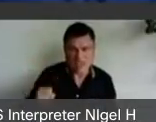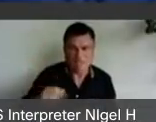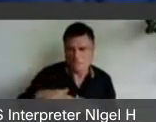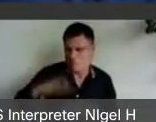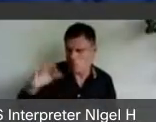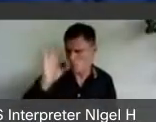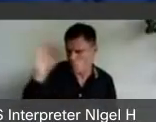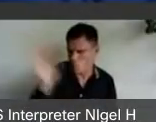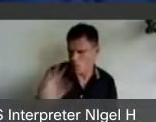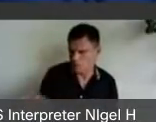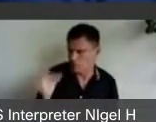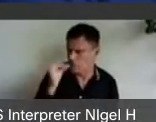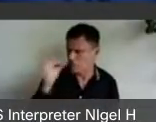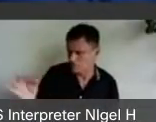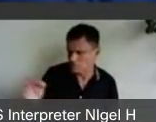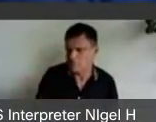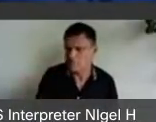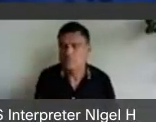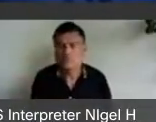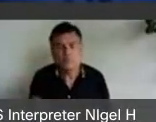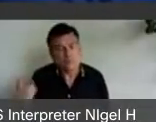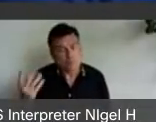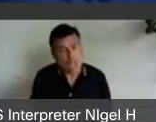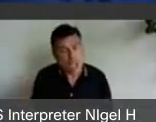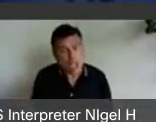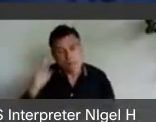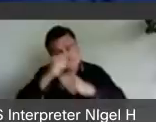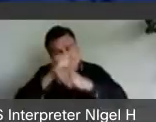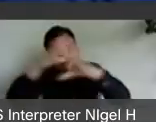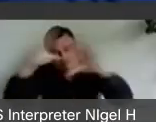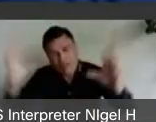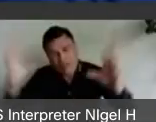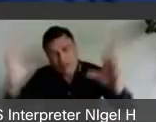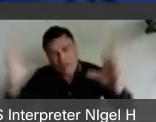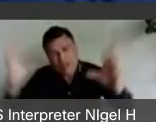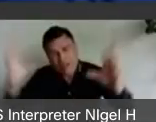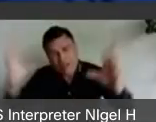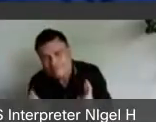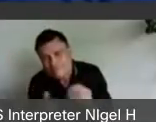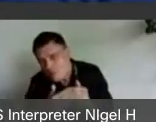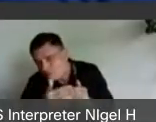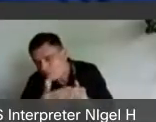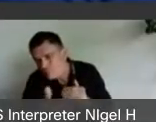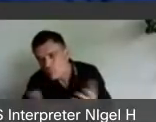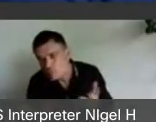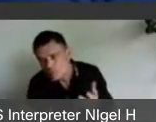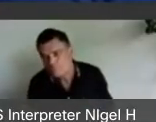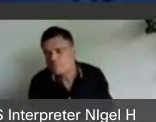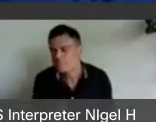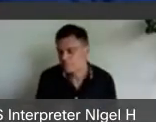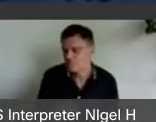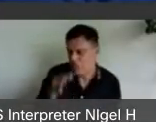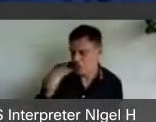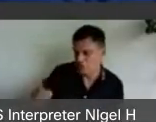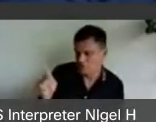people. So I would like to ask, what is the UN's role in supporting the mental well-being of young